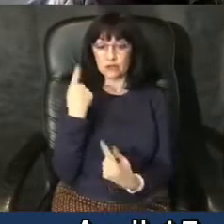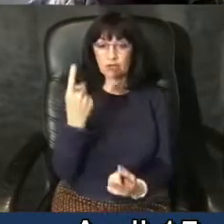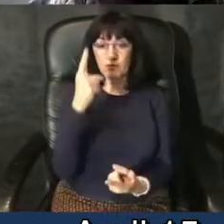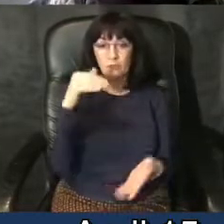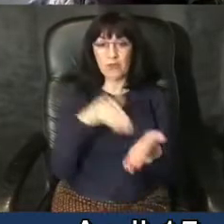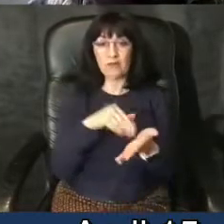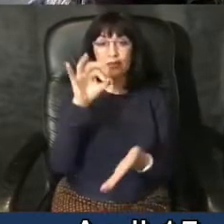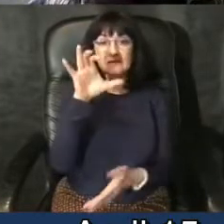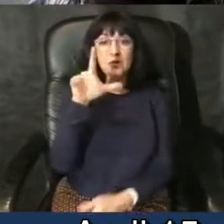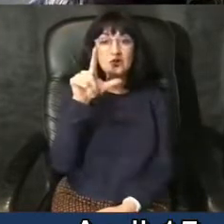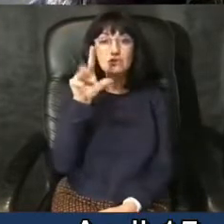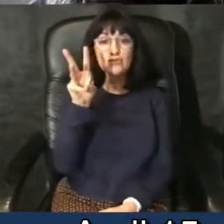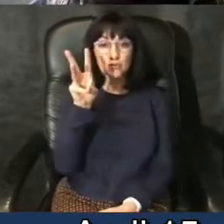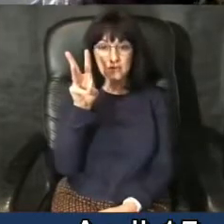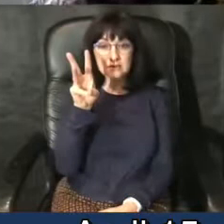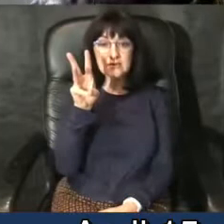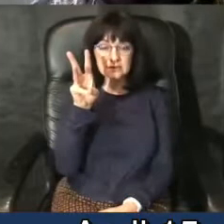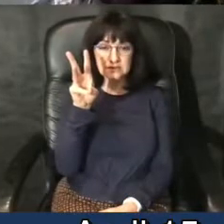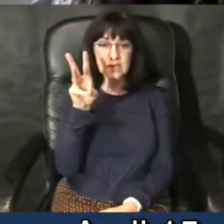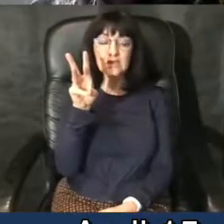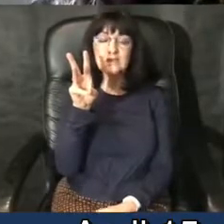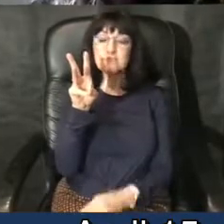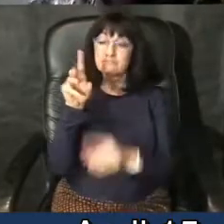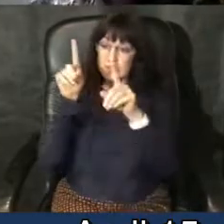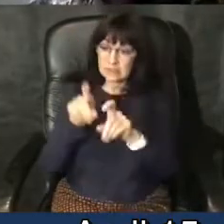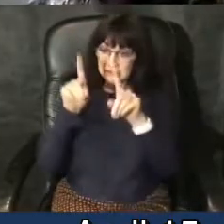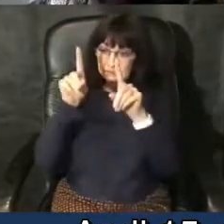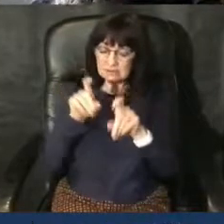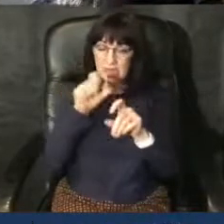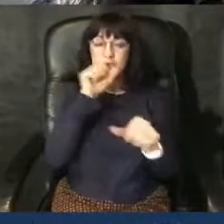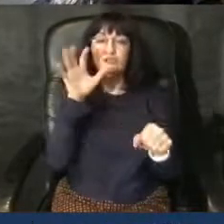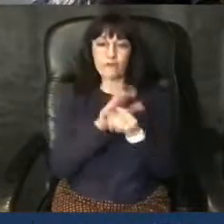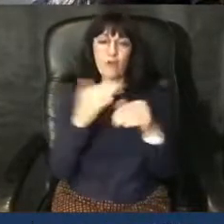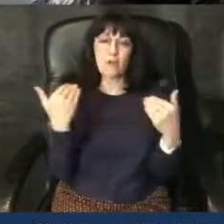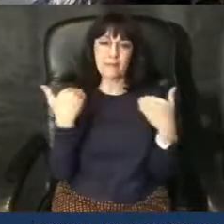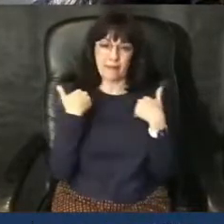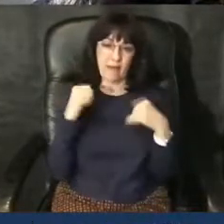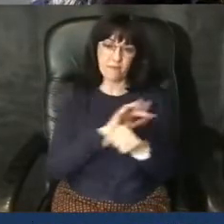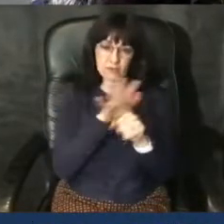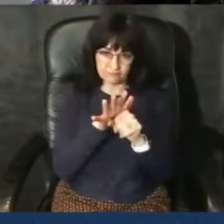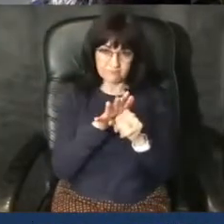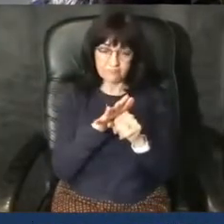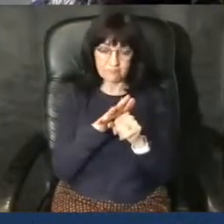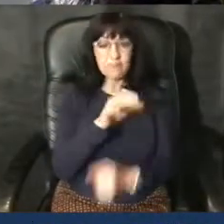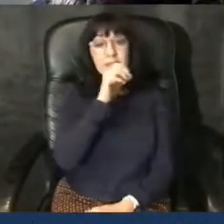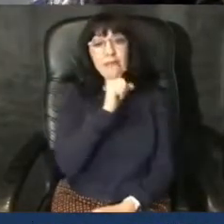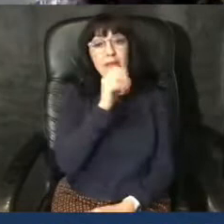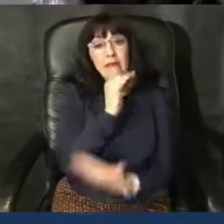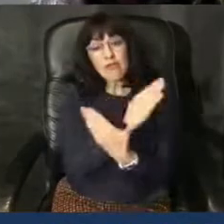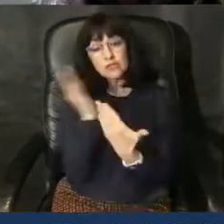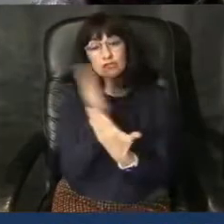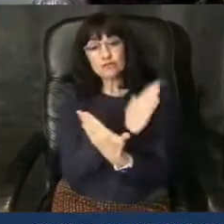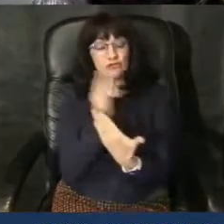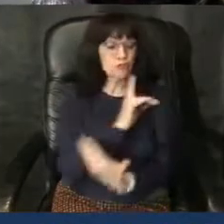1,926 total laboratory confirmed cases. The age range is from 1 to